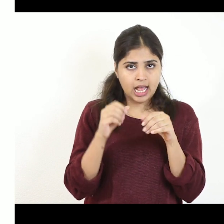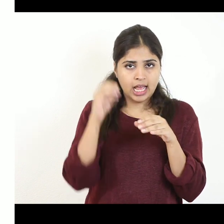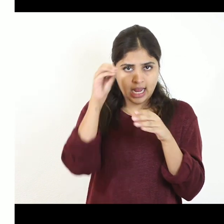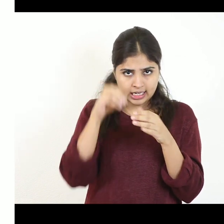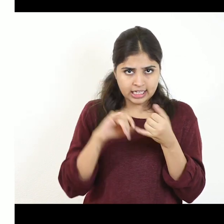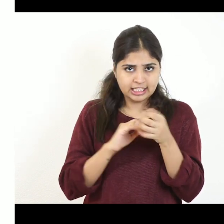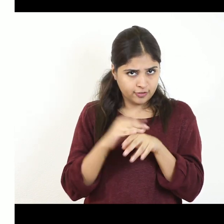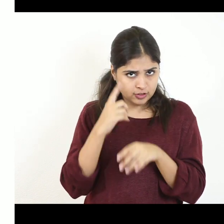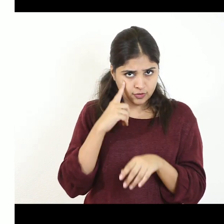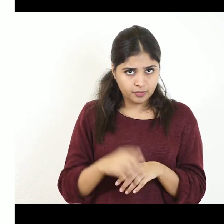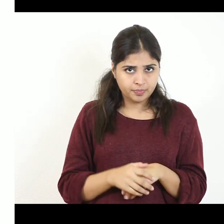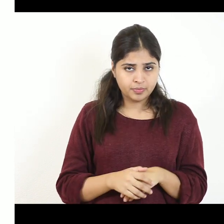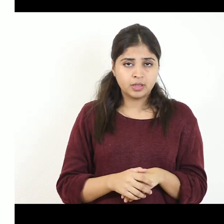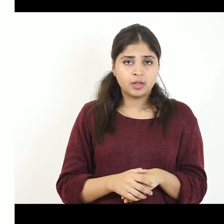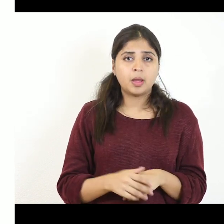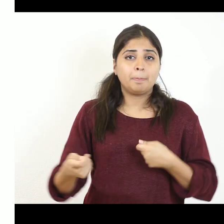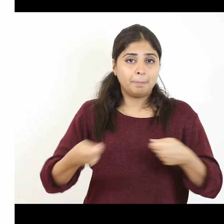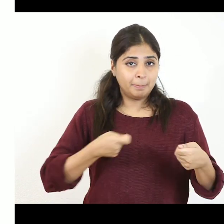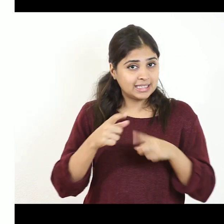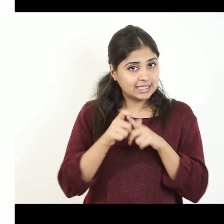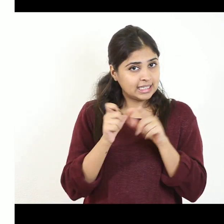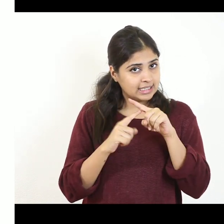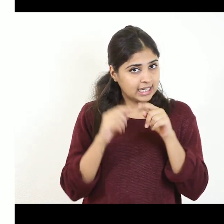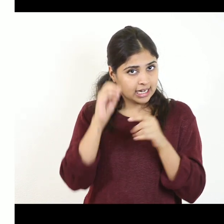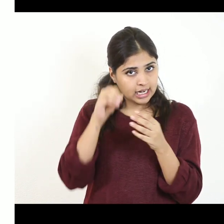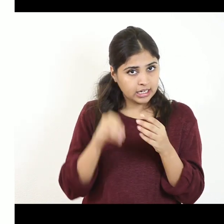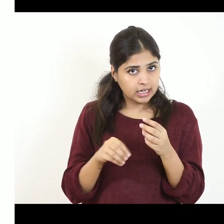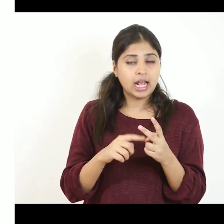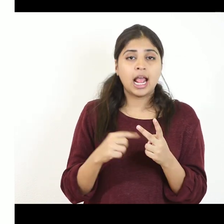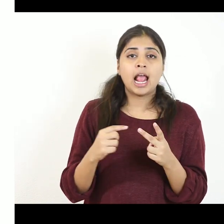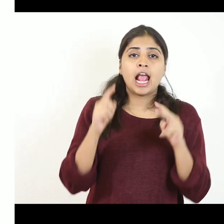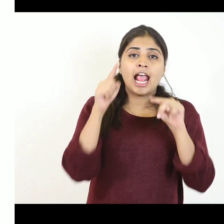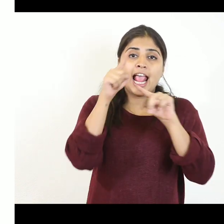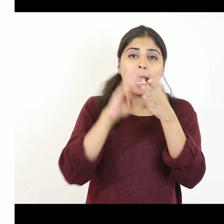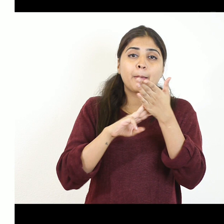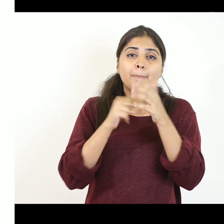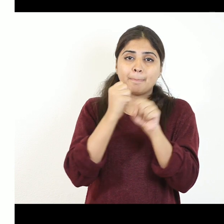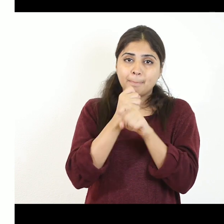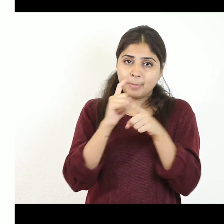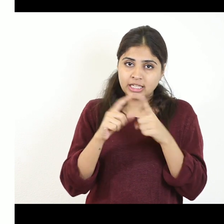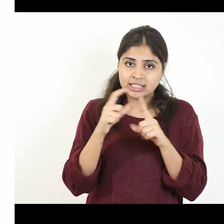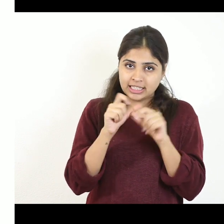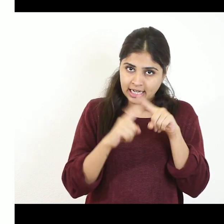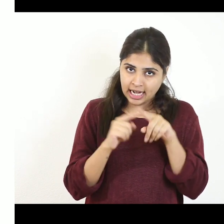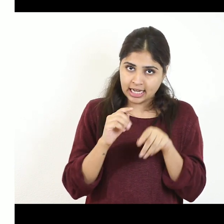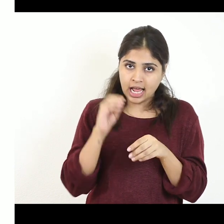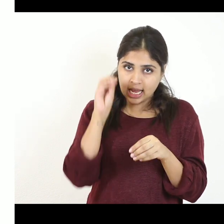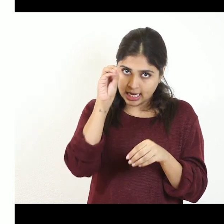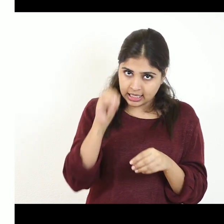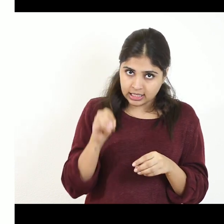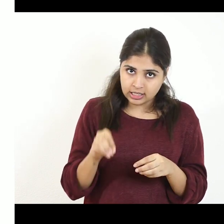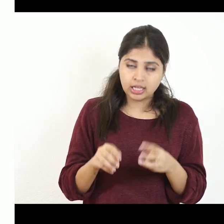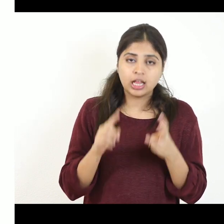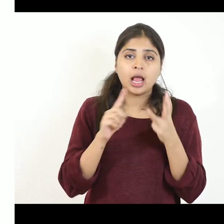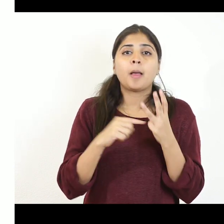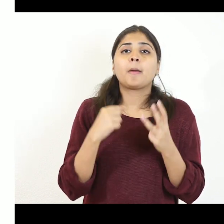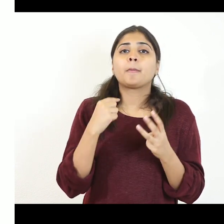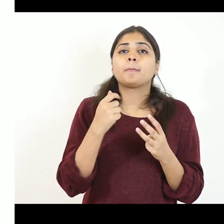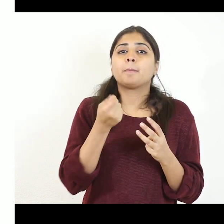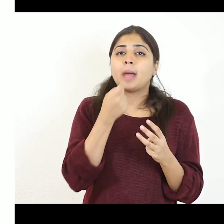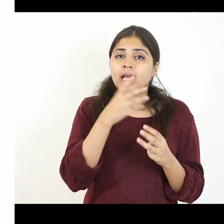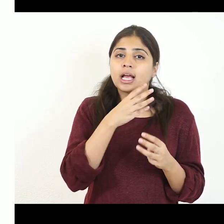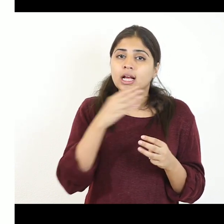image data entry, medical and insurance claims data entry, online data entry, offline data